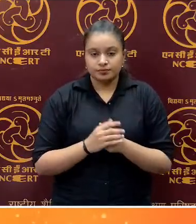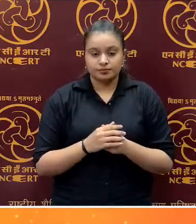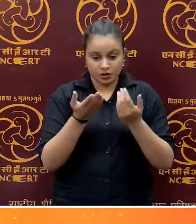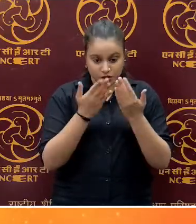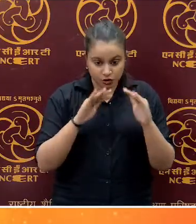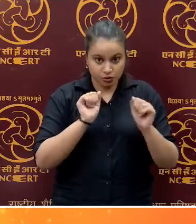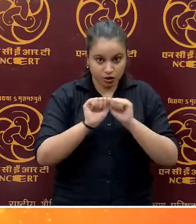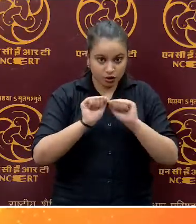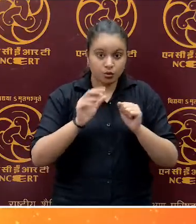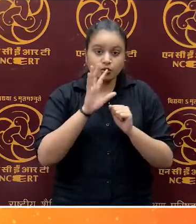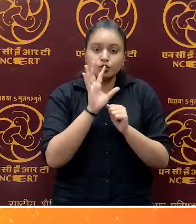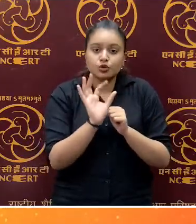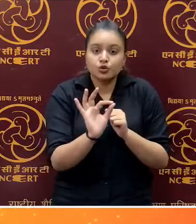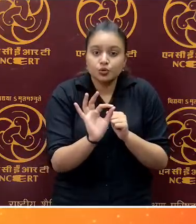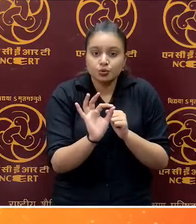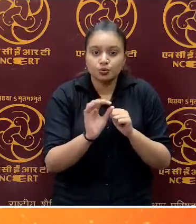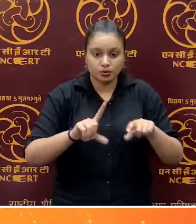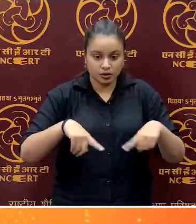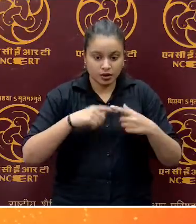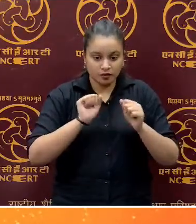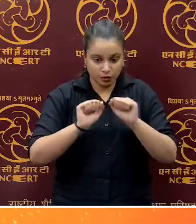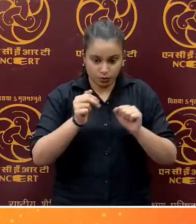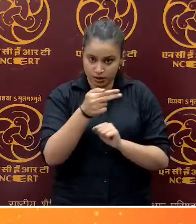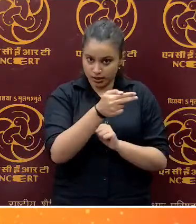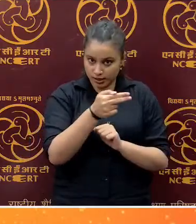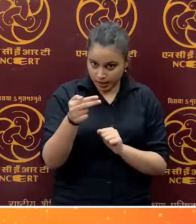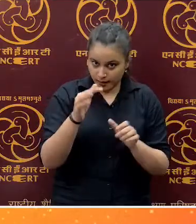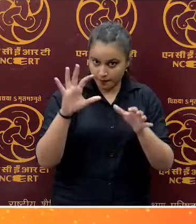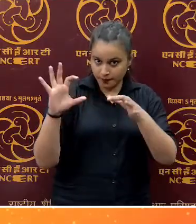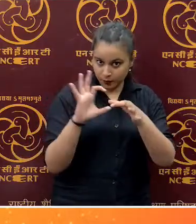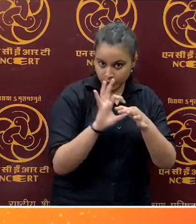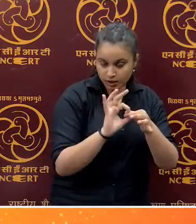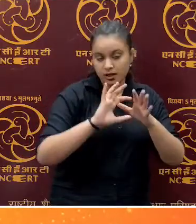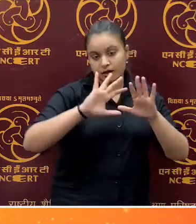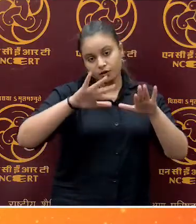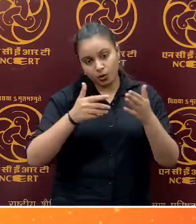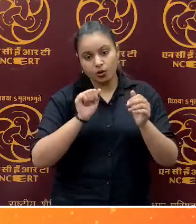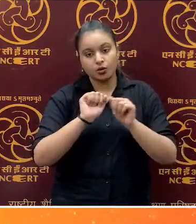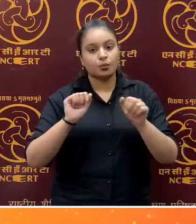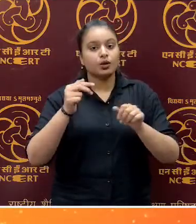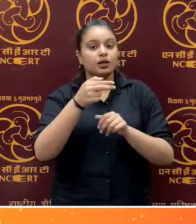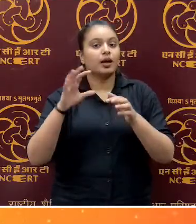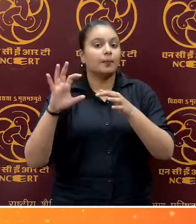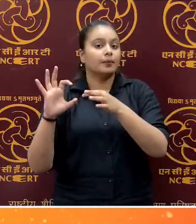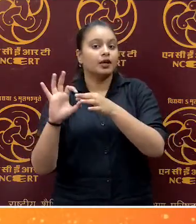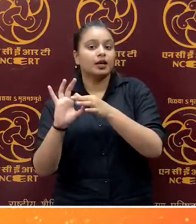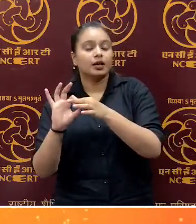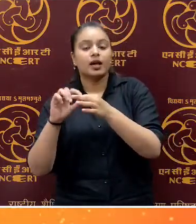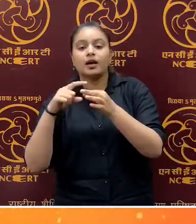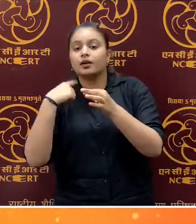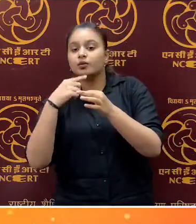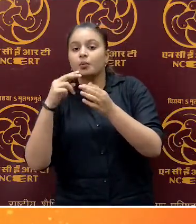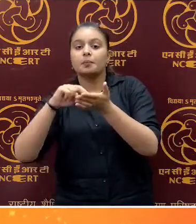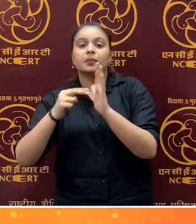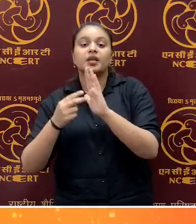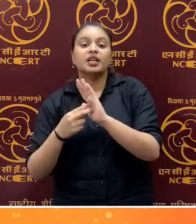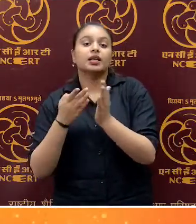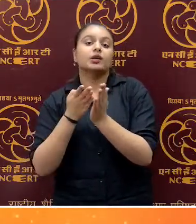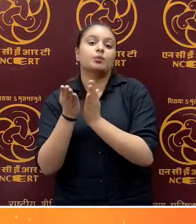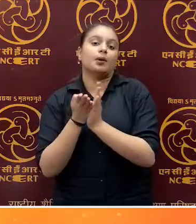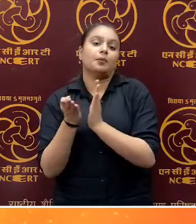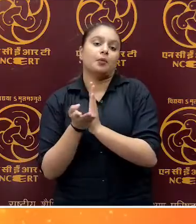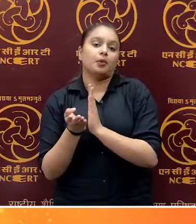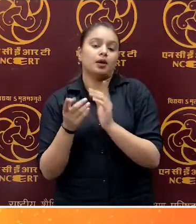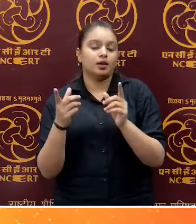children realize the significance of their own name and relating to their name in a meaningful way.